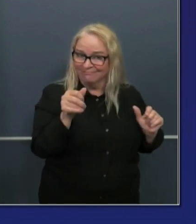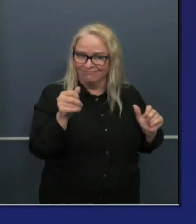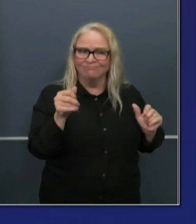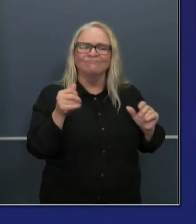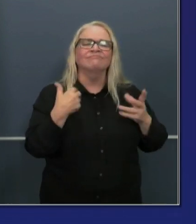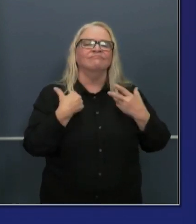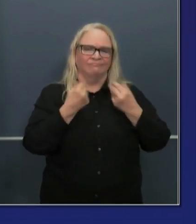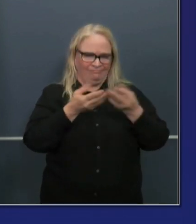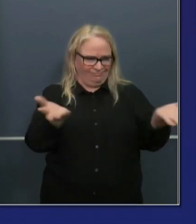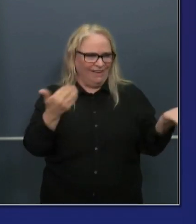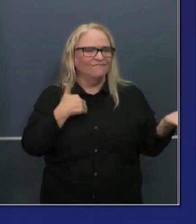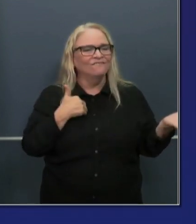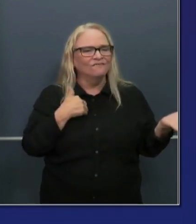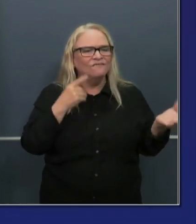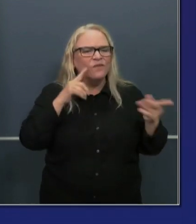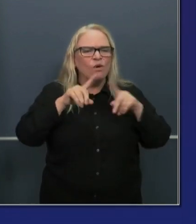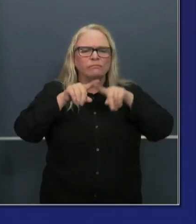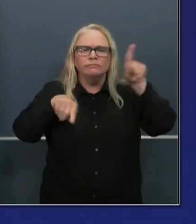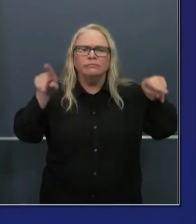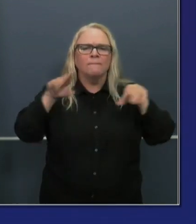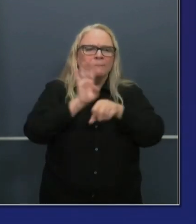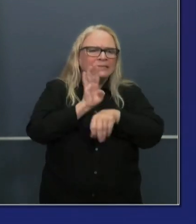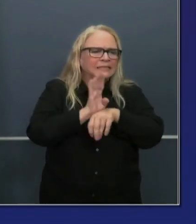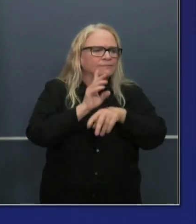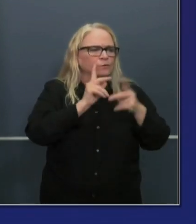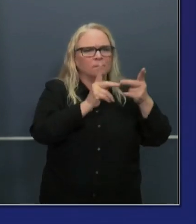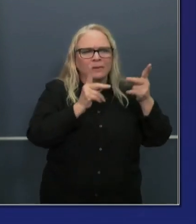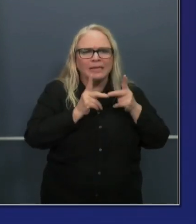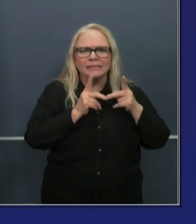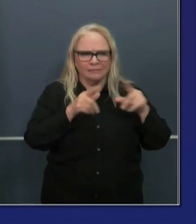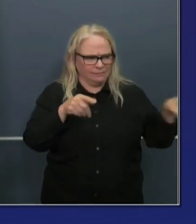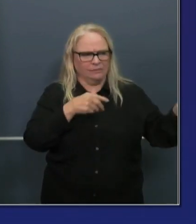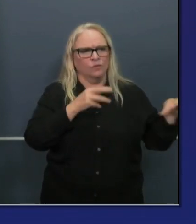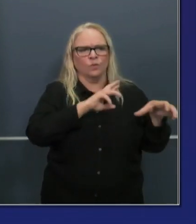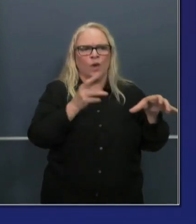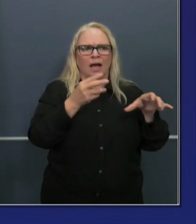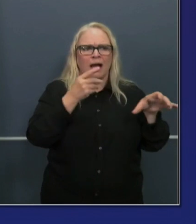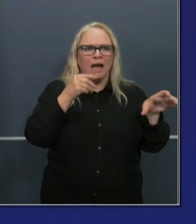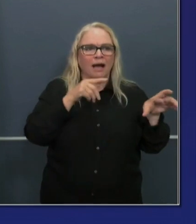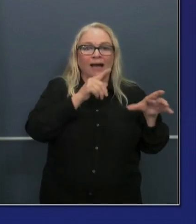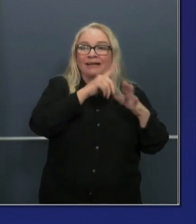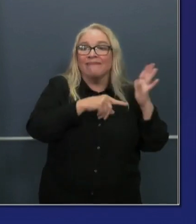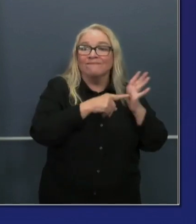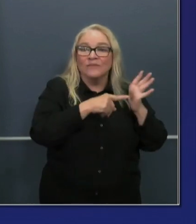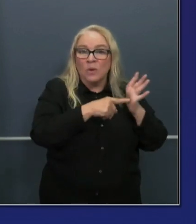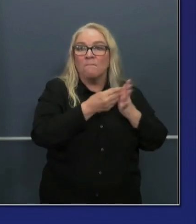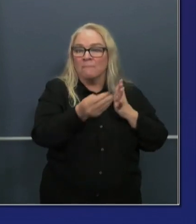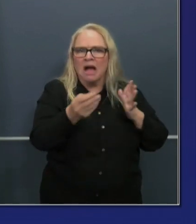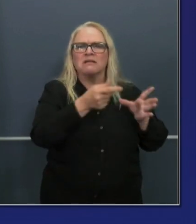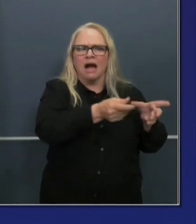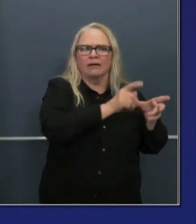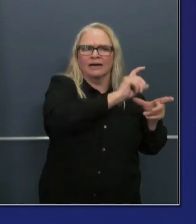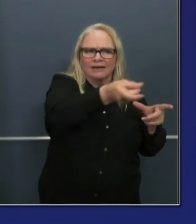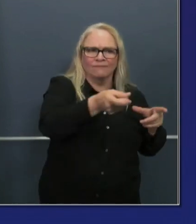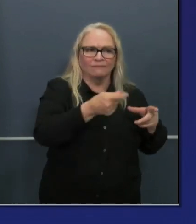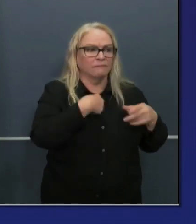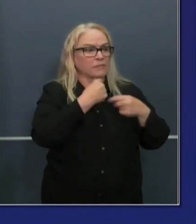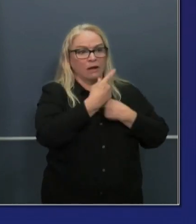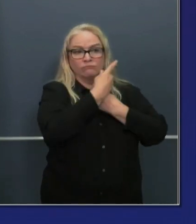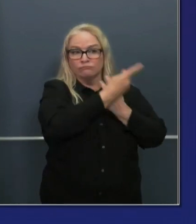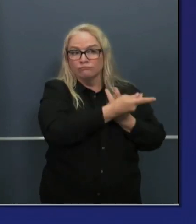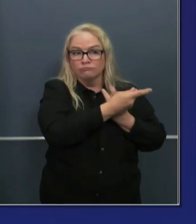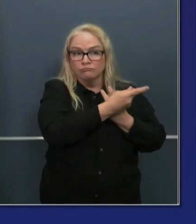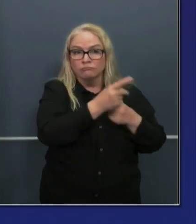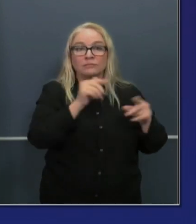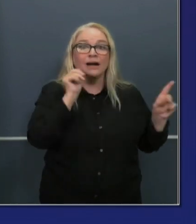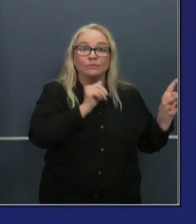to sectors of our economy that we otherwise could not have afforded, including, I've mentioned this, to other states, particularly Arizona, which we're